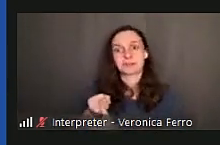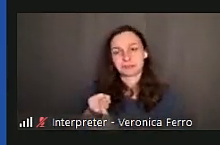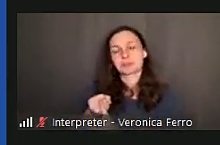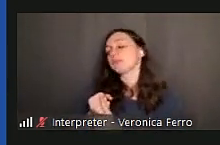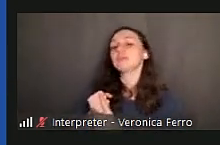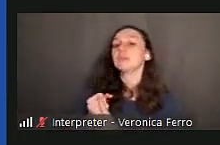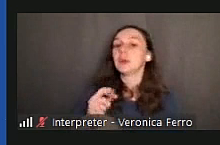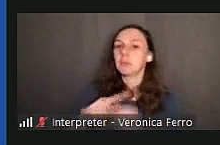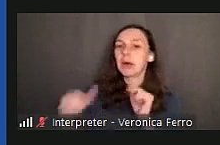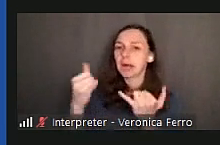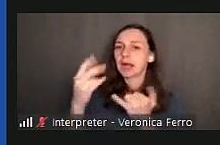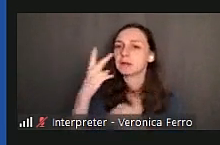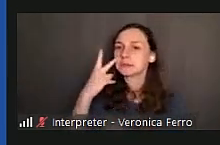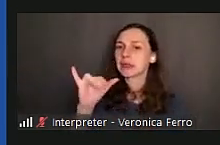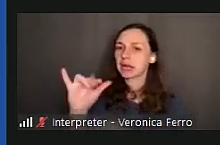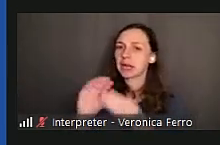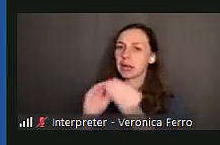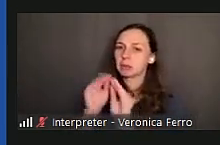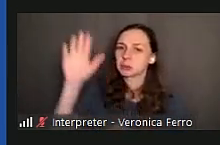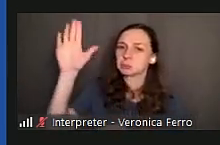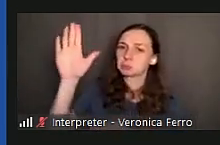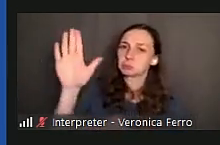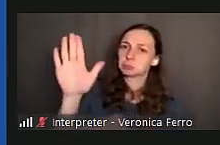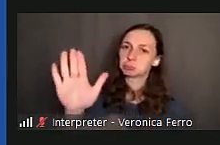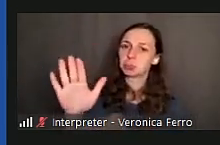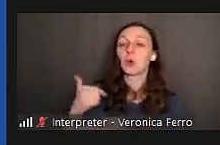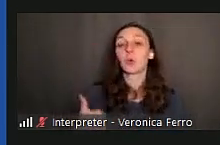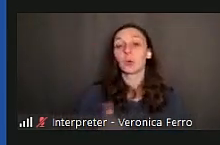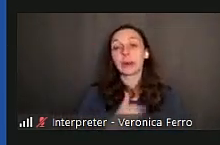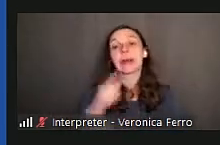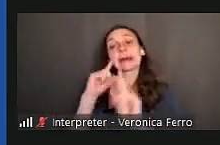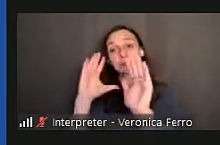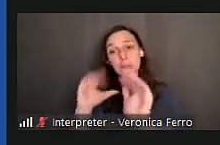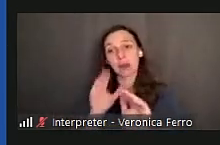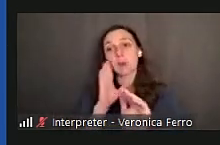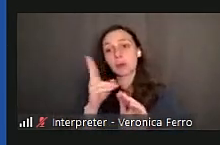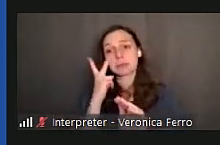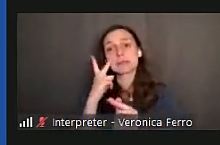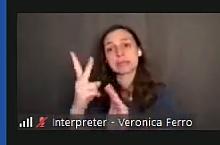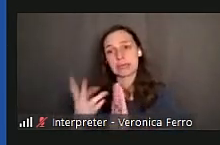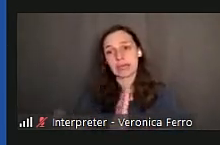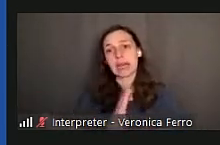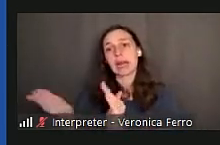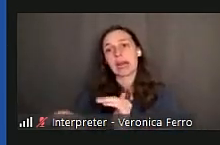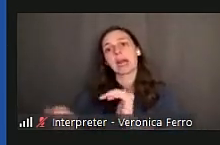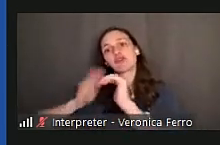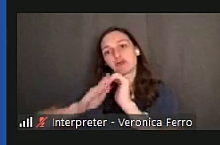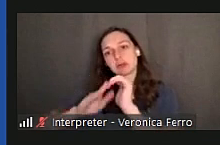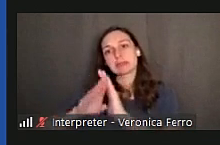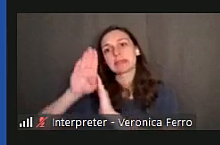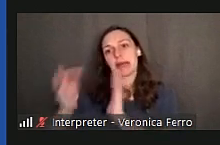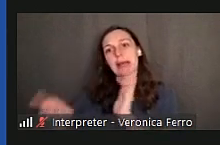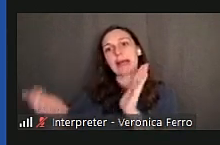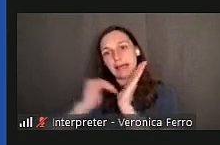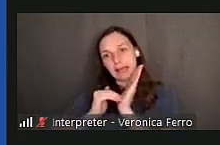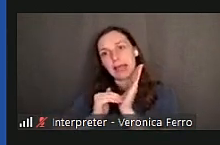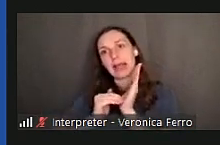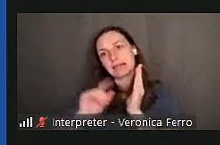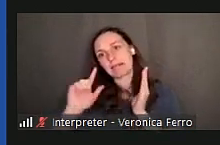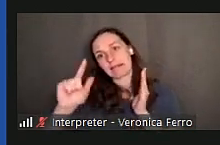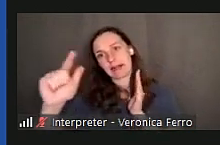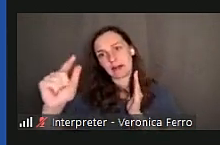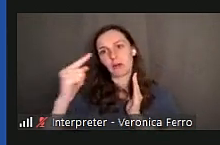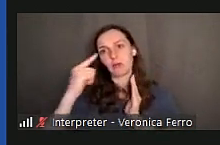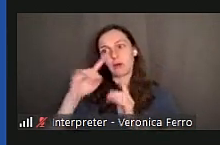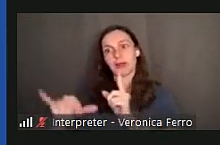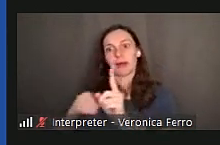to see. We do expect that we will probably see an increase again in RSV as we get further into respiratory virus season. Typically, we